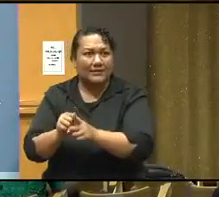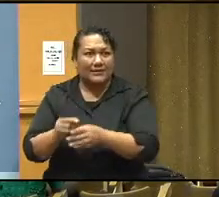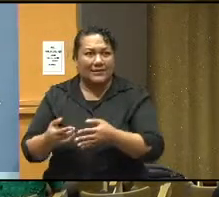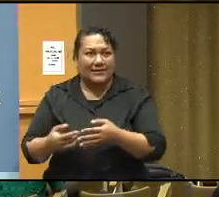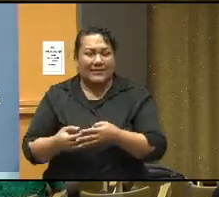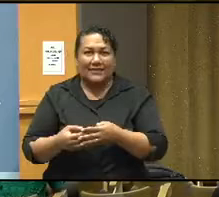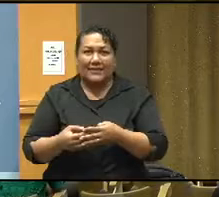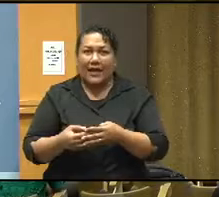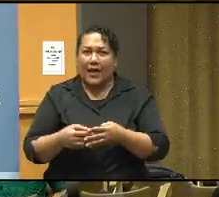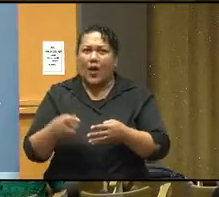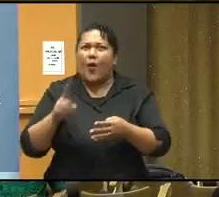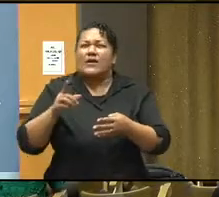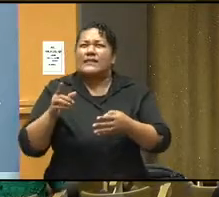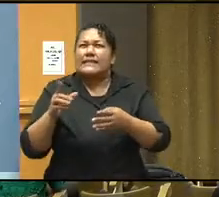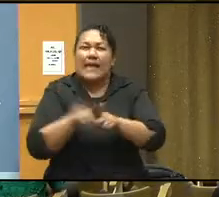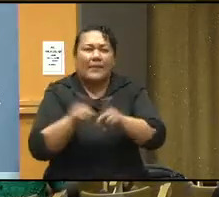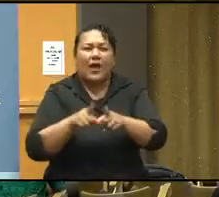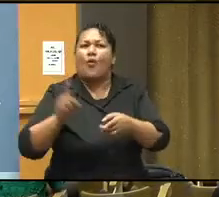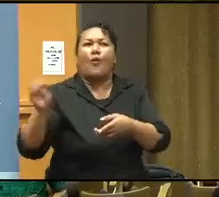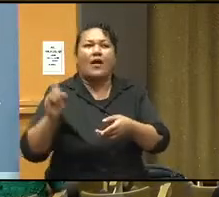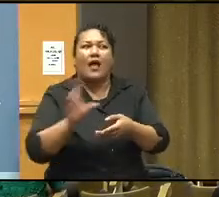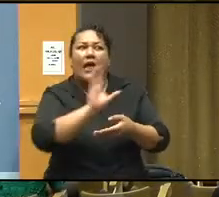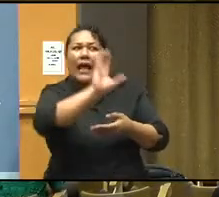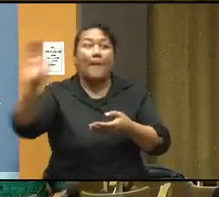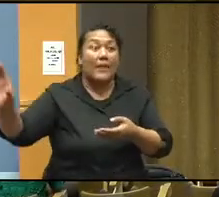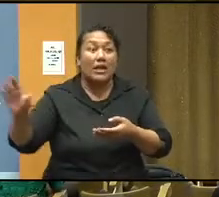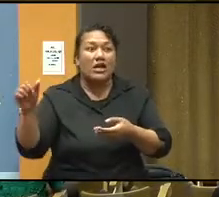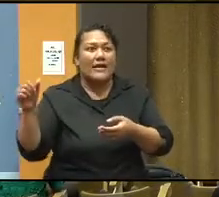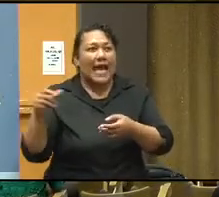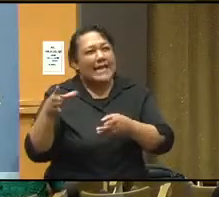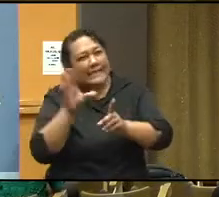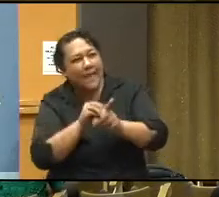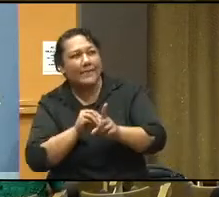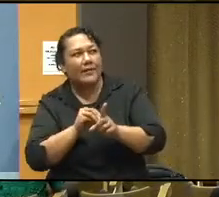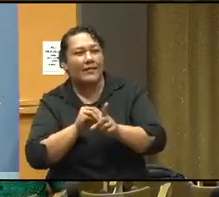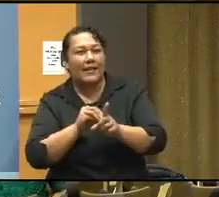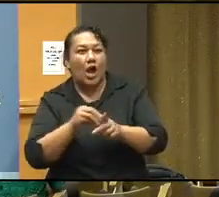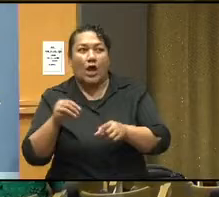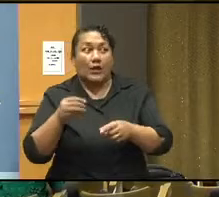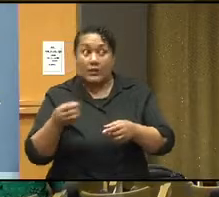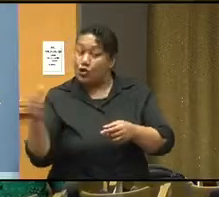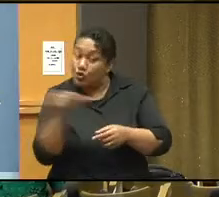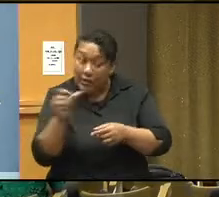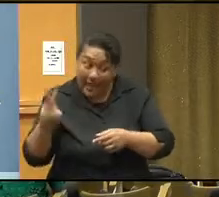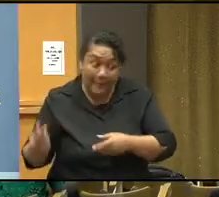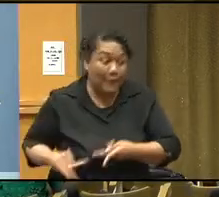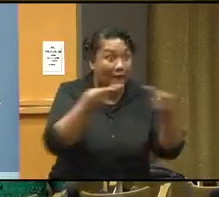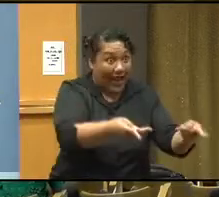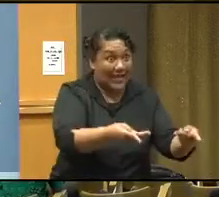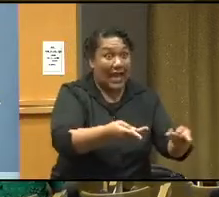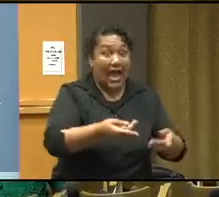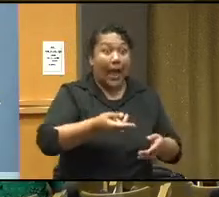whether the company should provide morning tea. So currently a scenario is the company is providing the workers of a construction company, 500